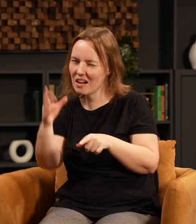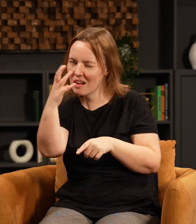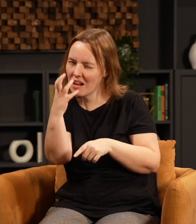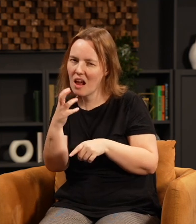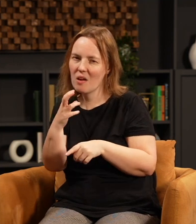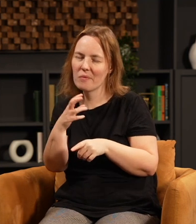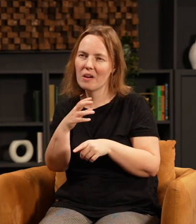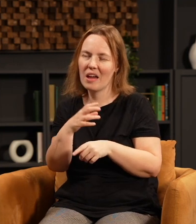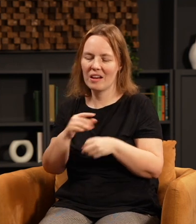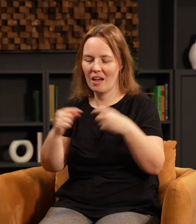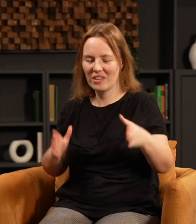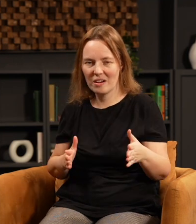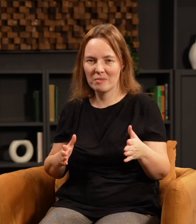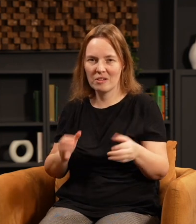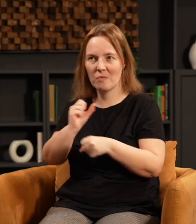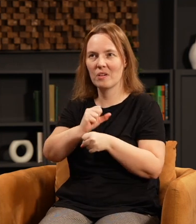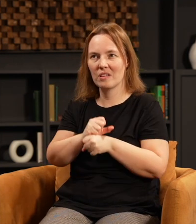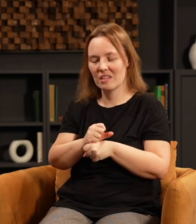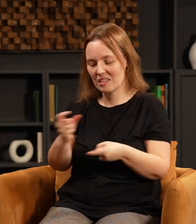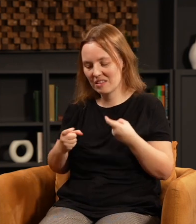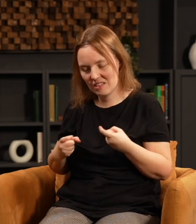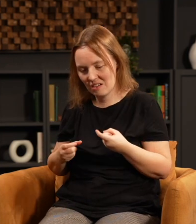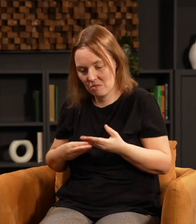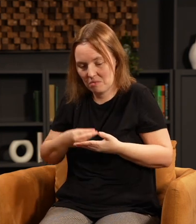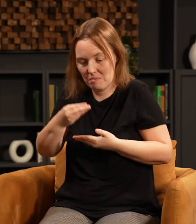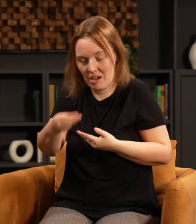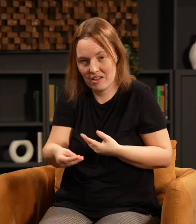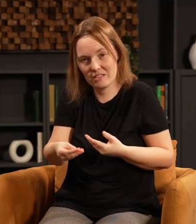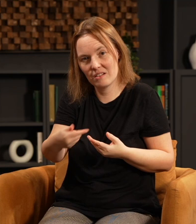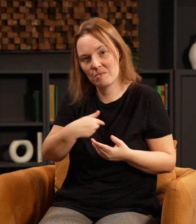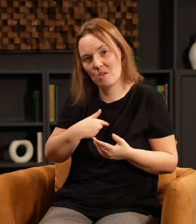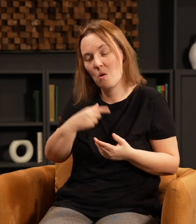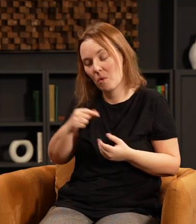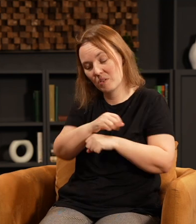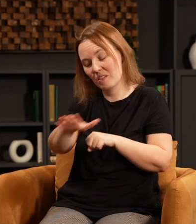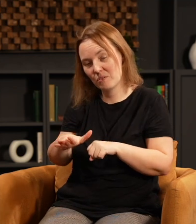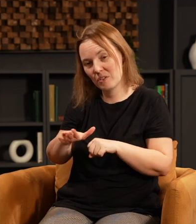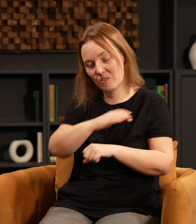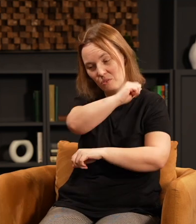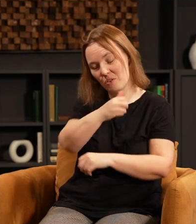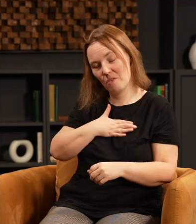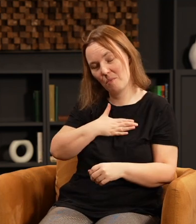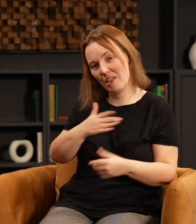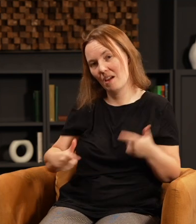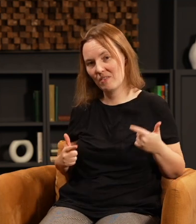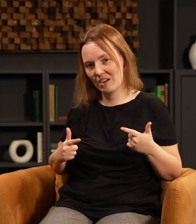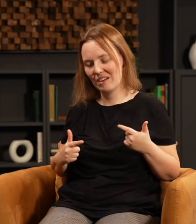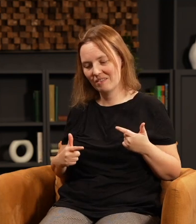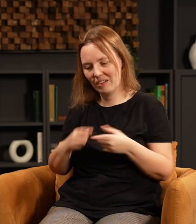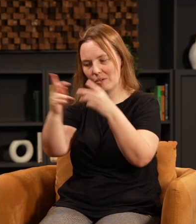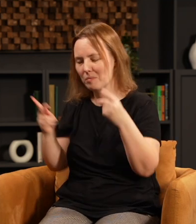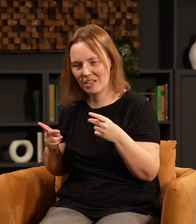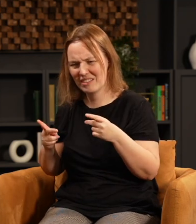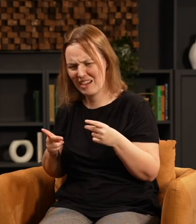even got passed on to me, the sins of another, one who has influence or authority over your life. And I had to come to the place and said, Lord, I hate